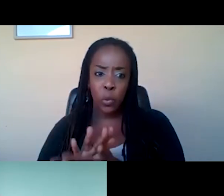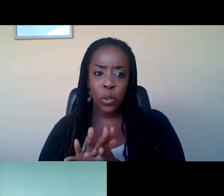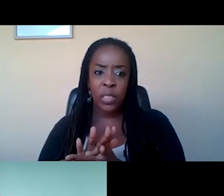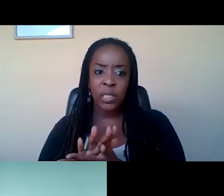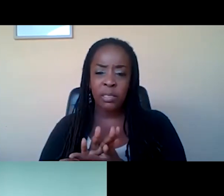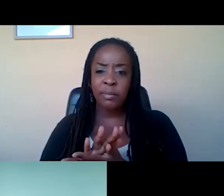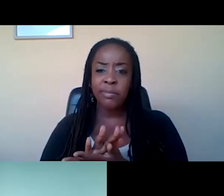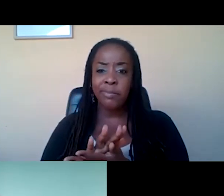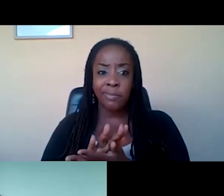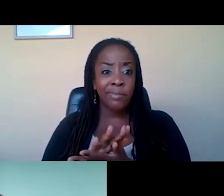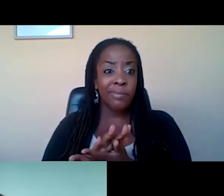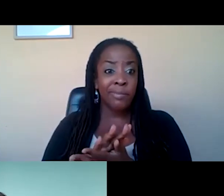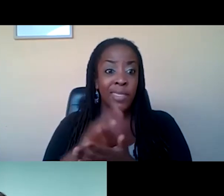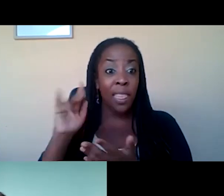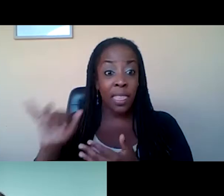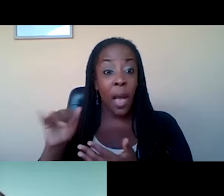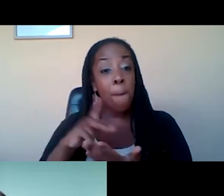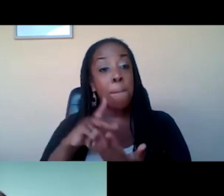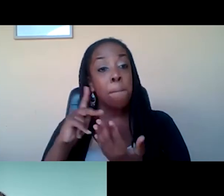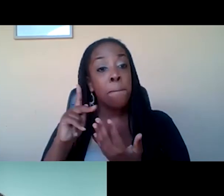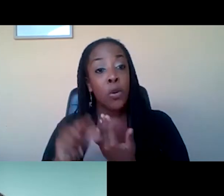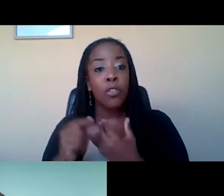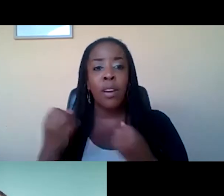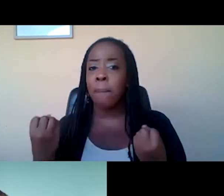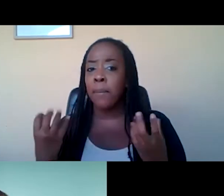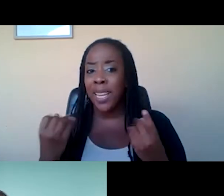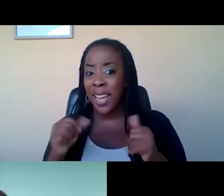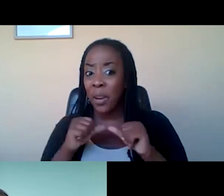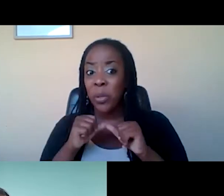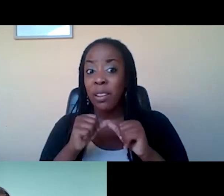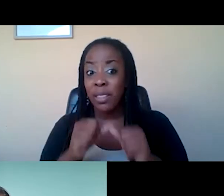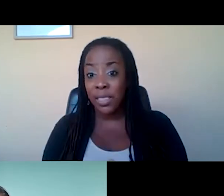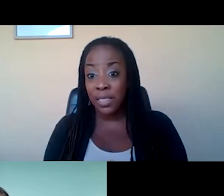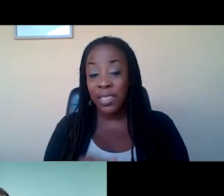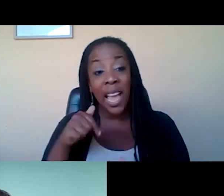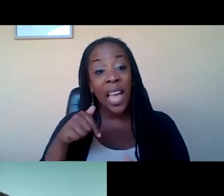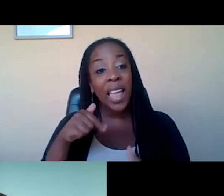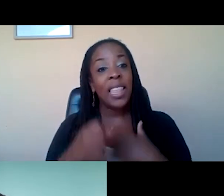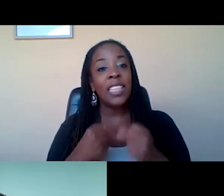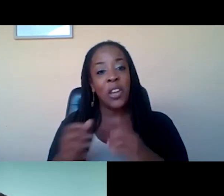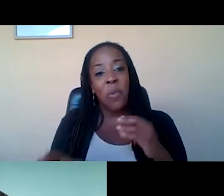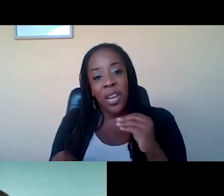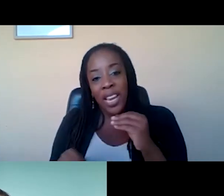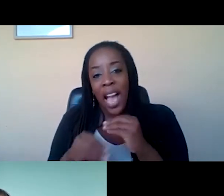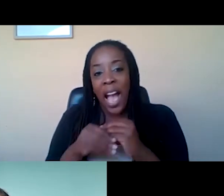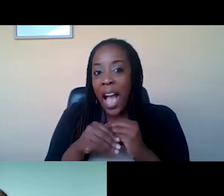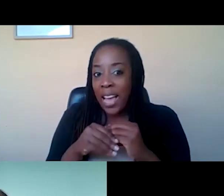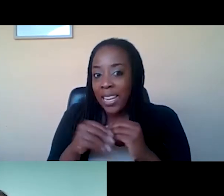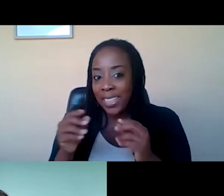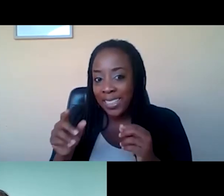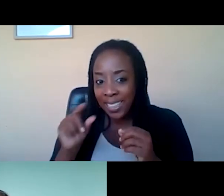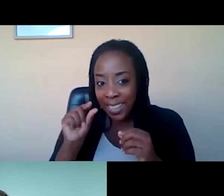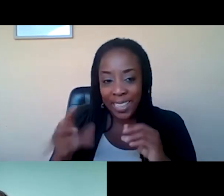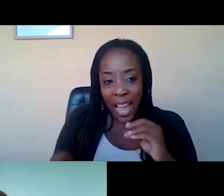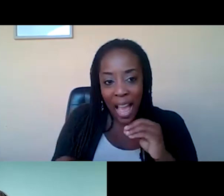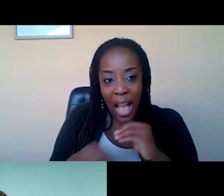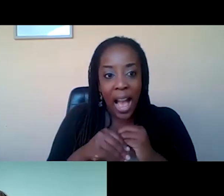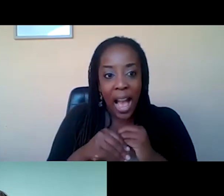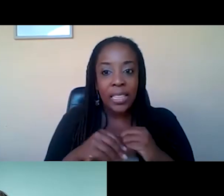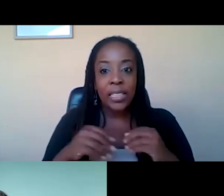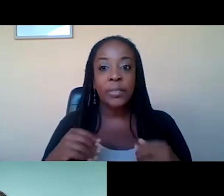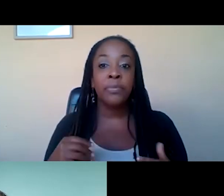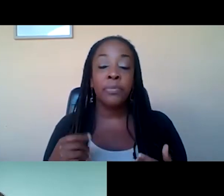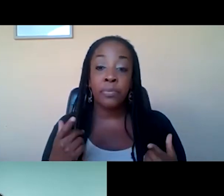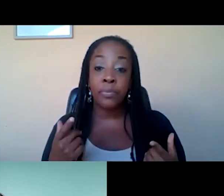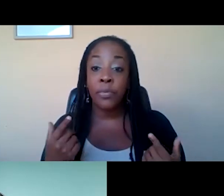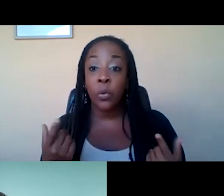and we continue. As a matter of fact, this year, we had a slight twist to that, and what we were really spending time doing was the ODPM